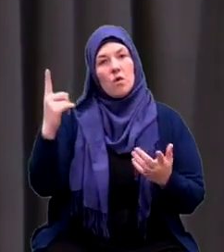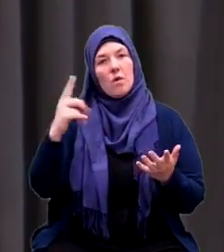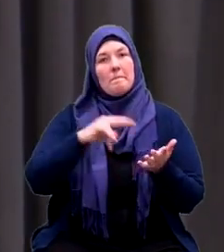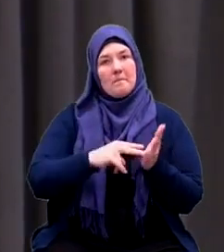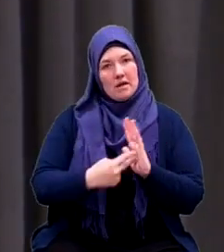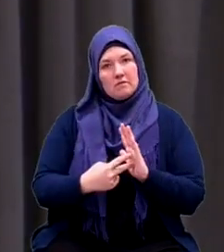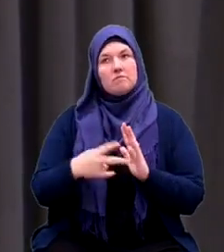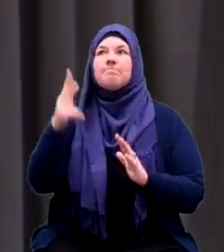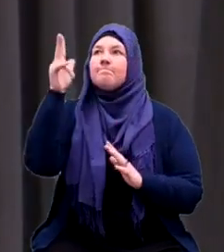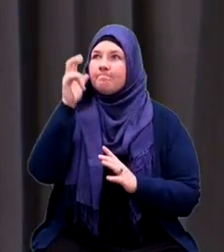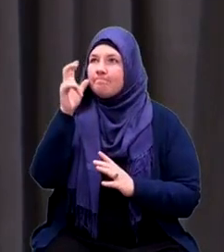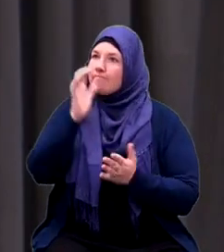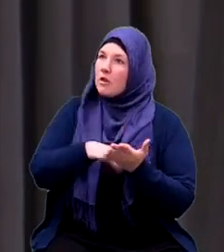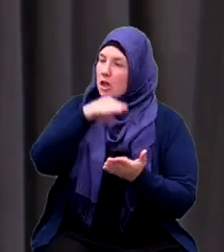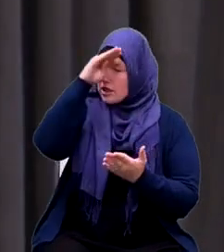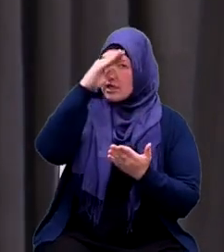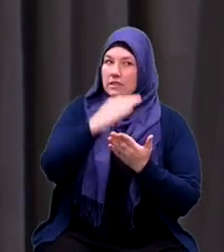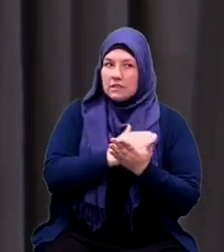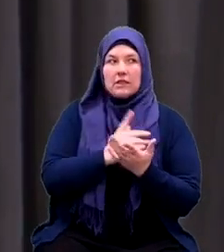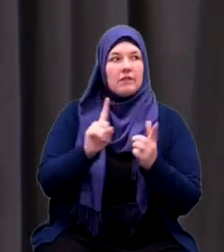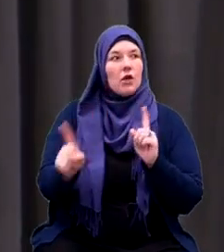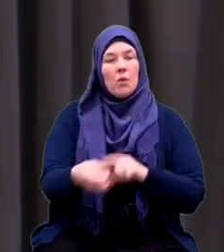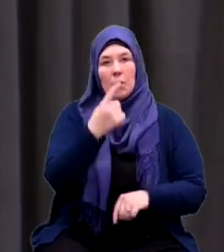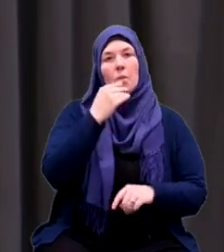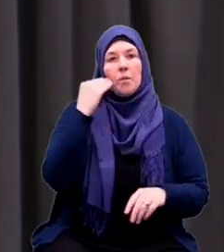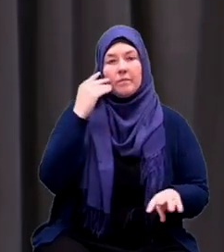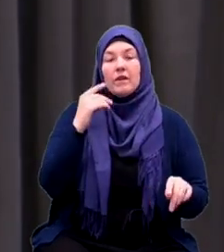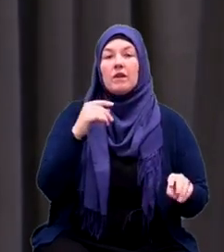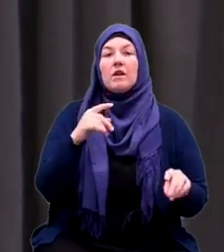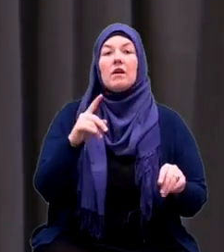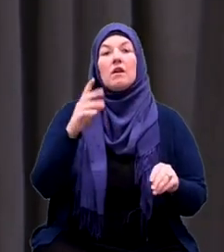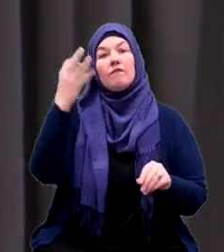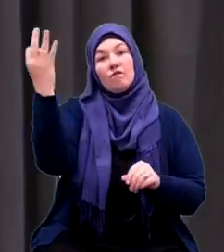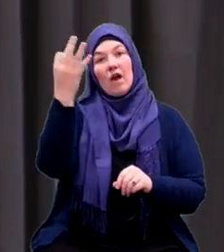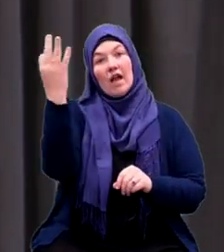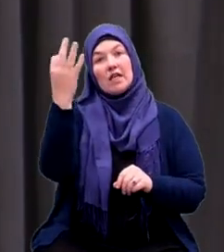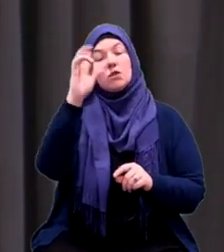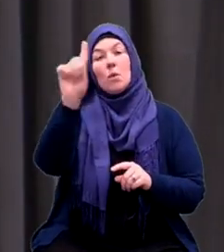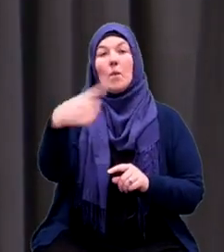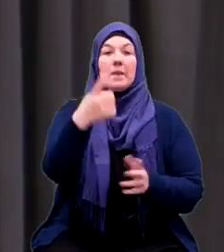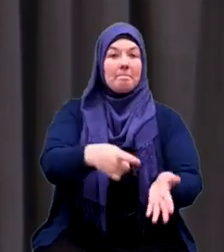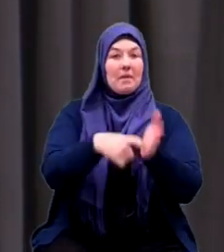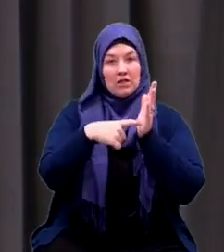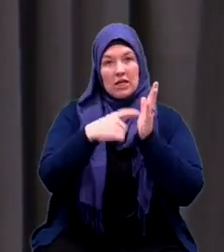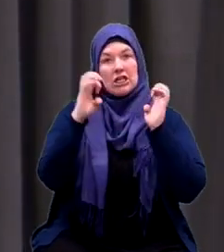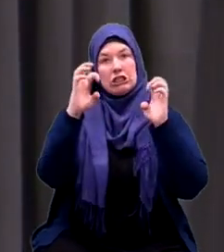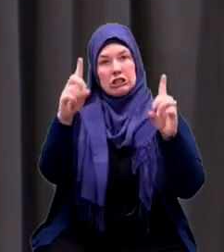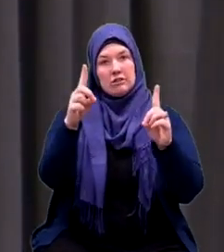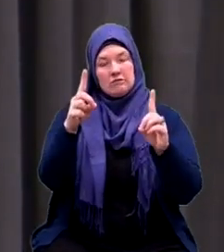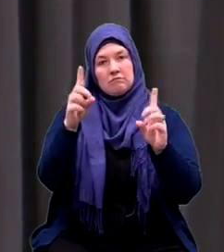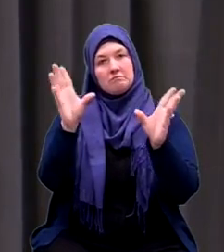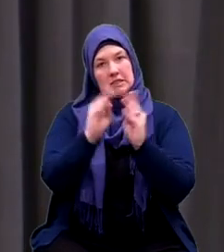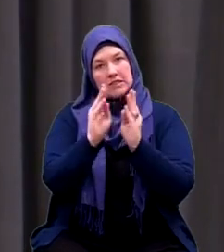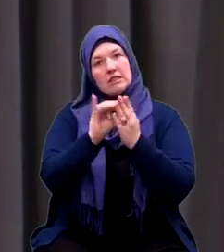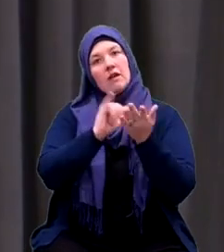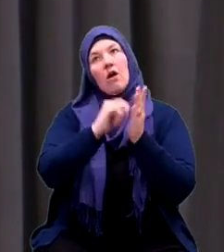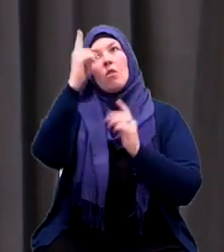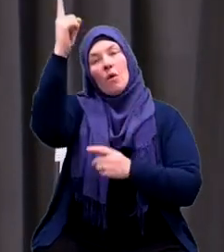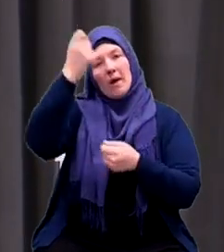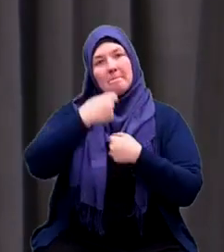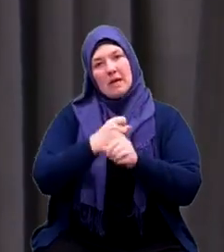is meant. This is the only mandatory educational forum that Allah has